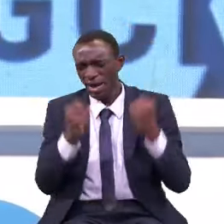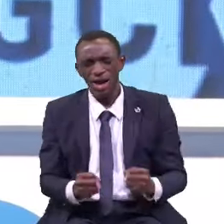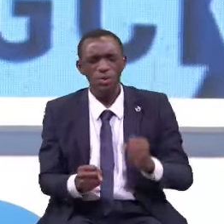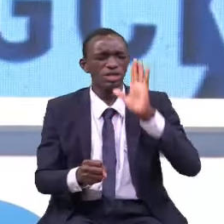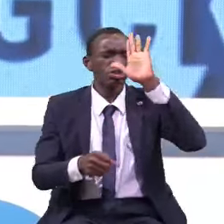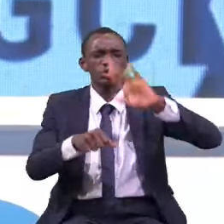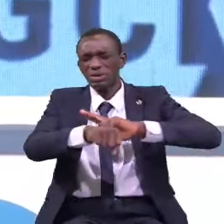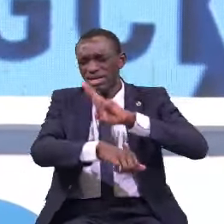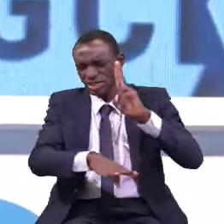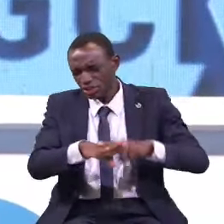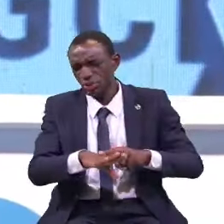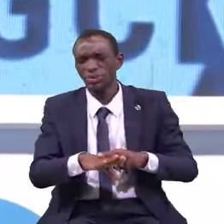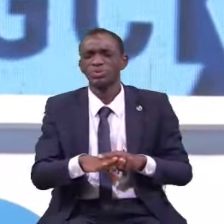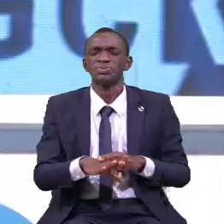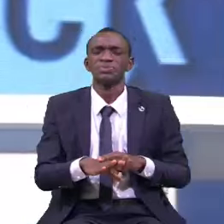nature.